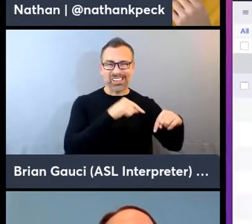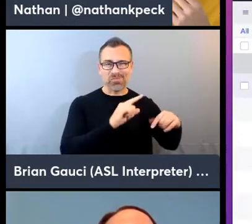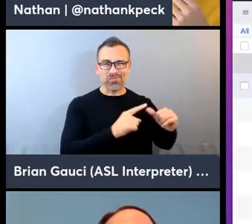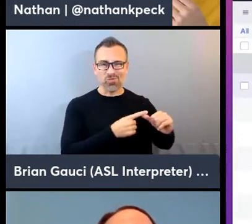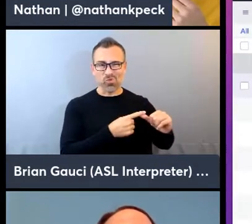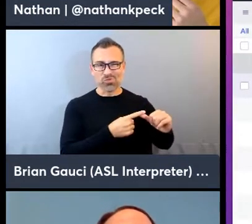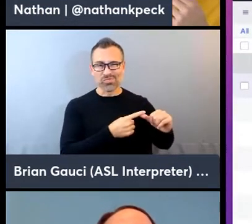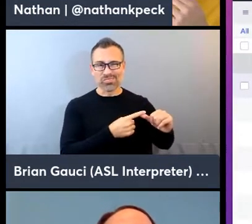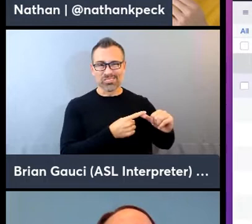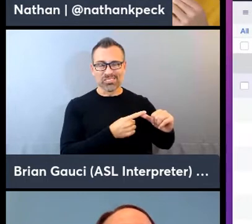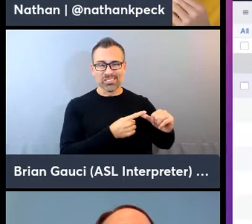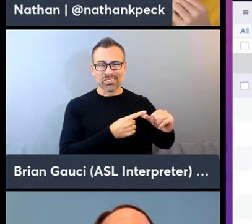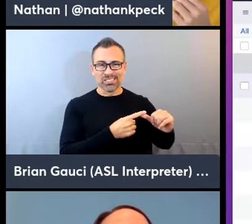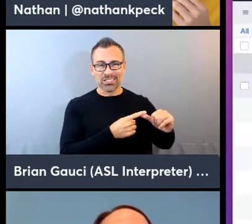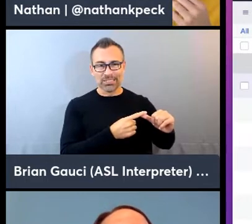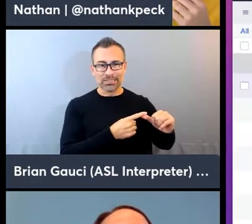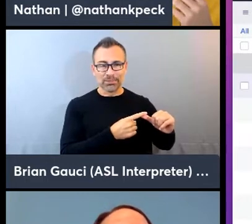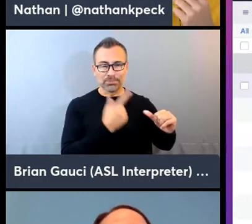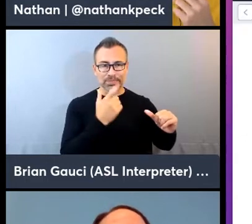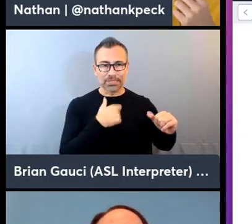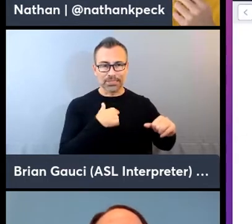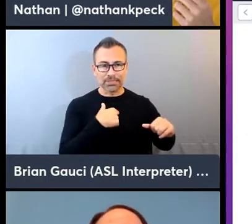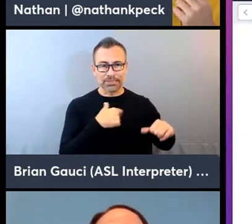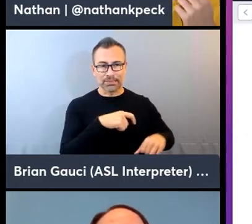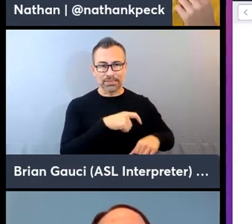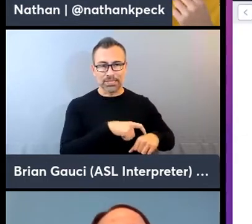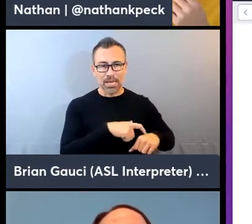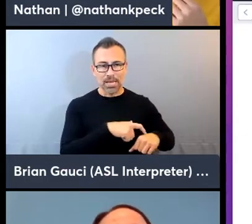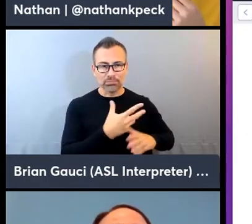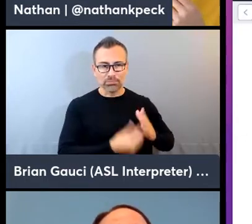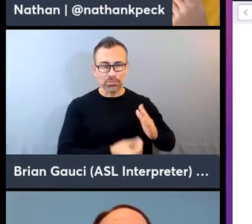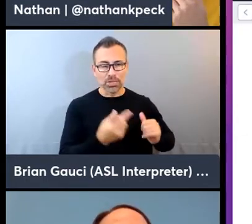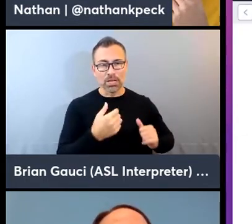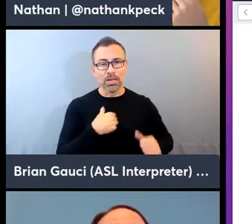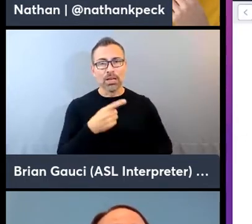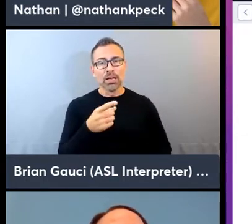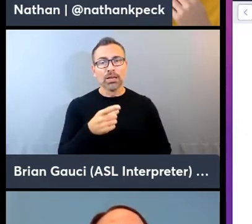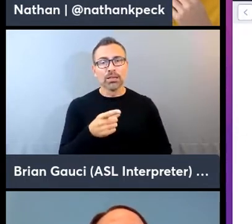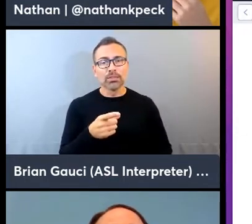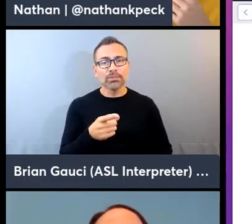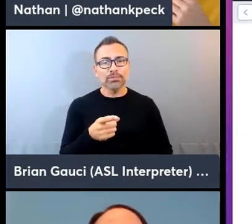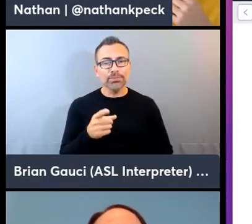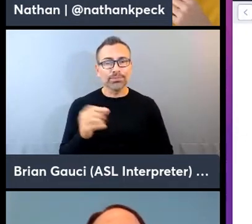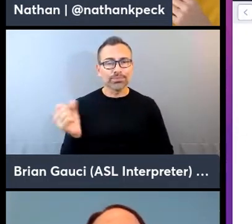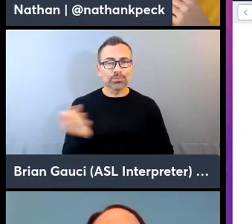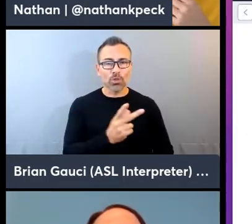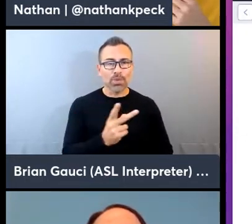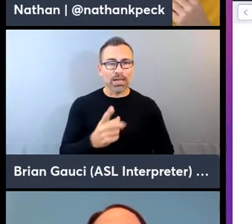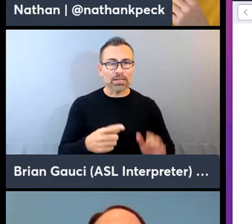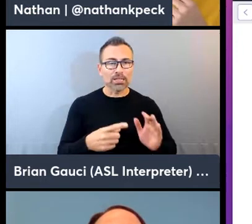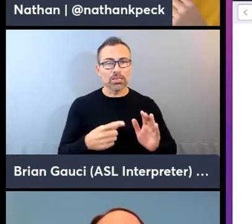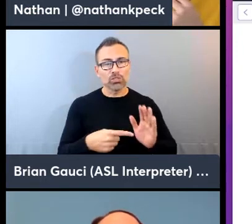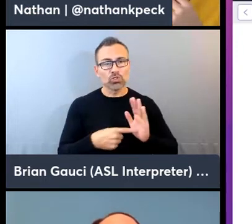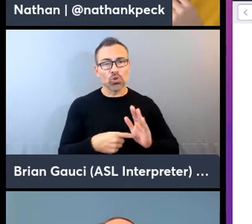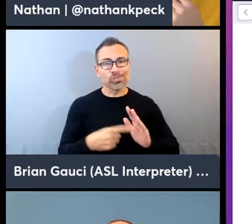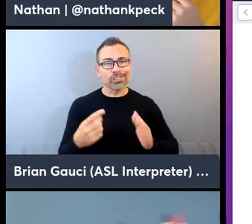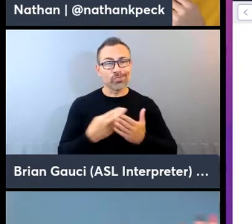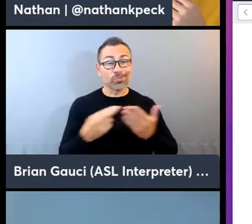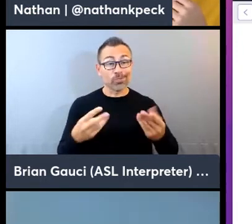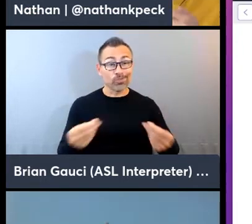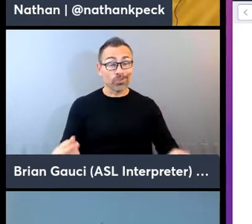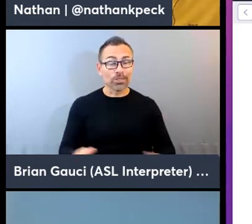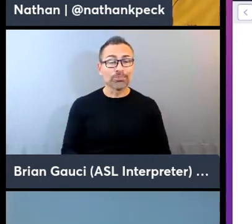in a time lapse, I can go back to pre-live demo and show you guys that resource was